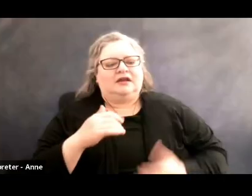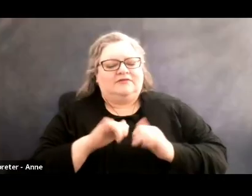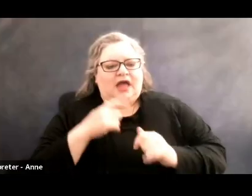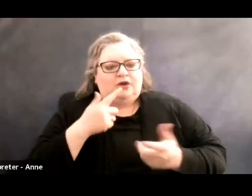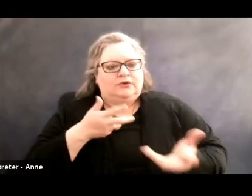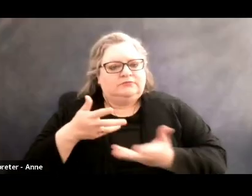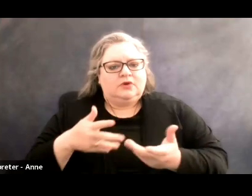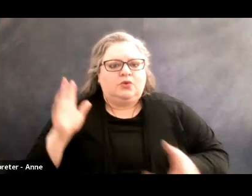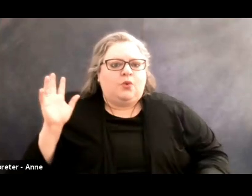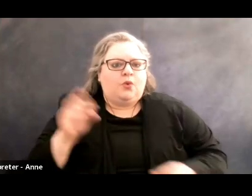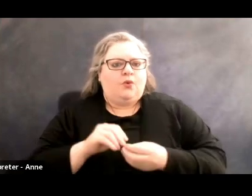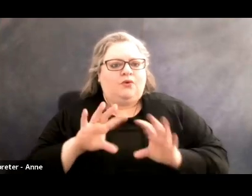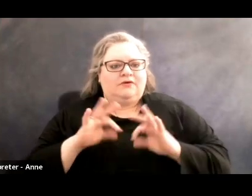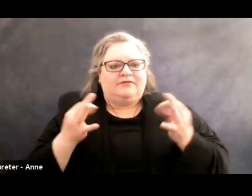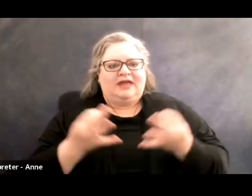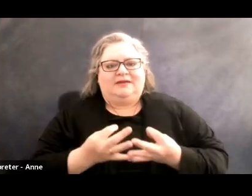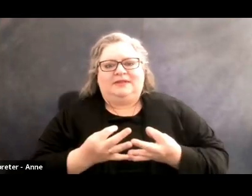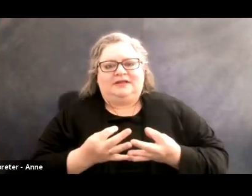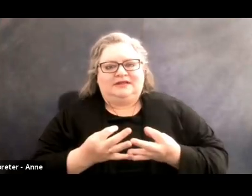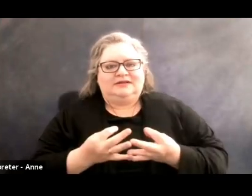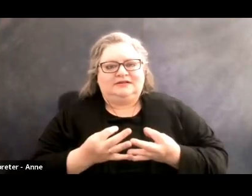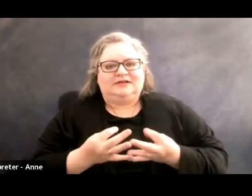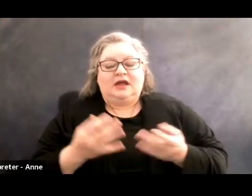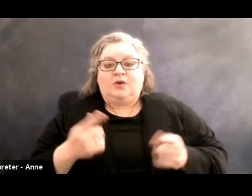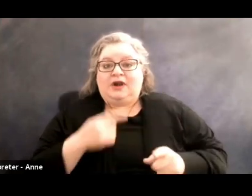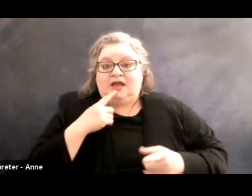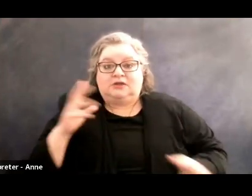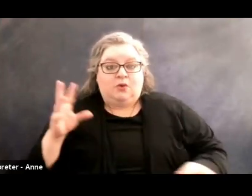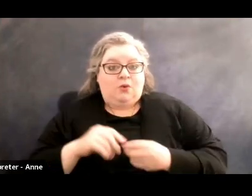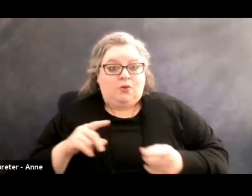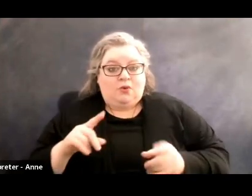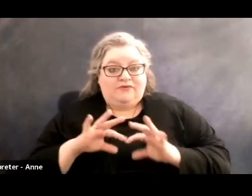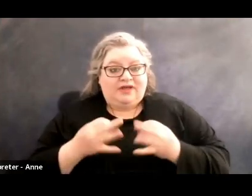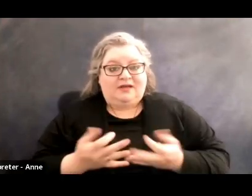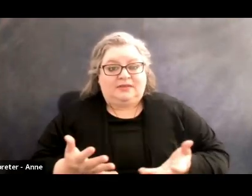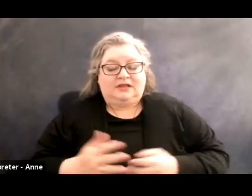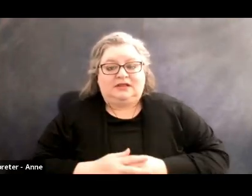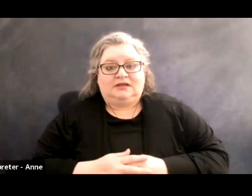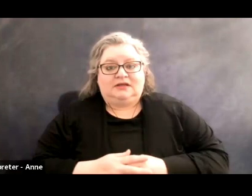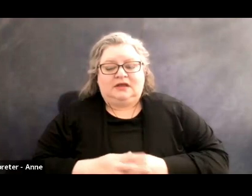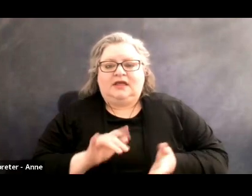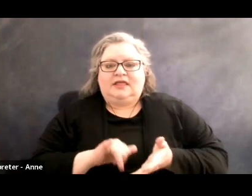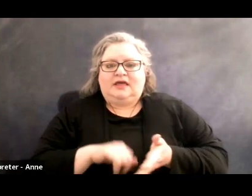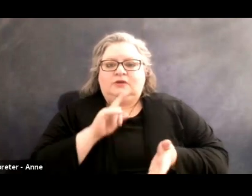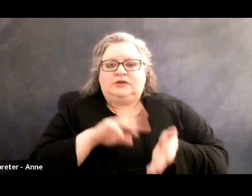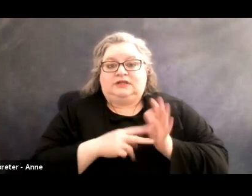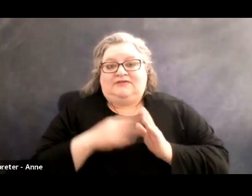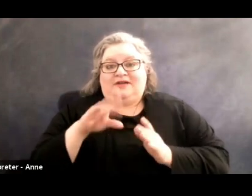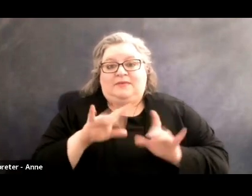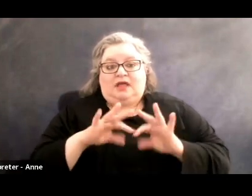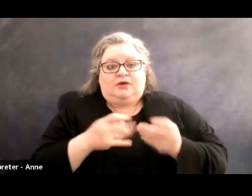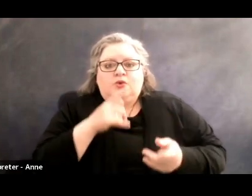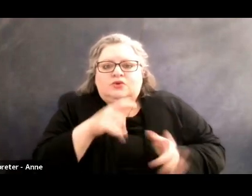the whole family? And when I say whole family, that really is defined by the family. Who's the